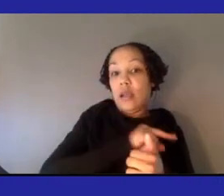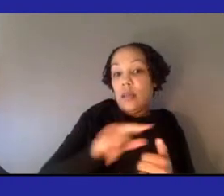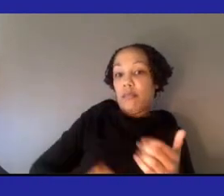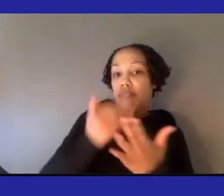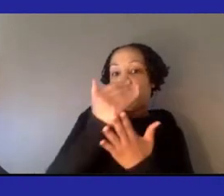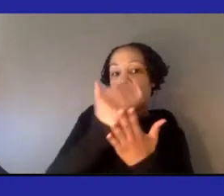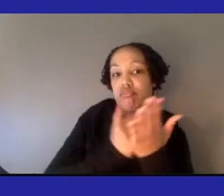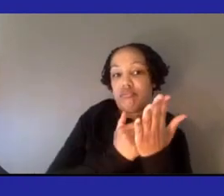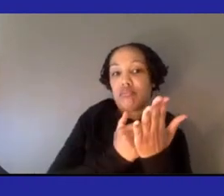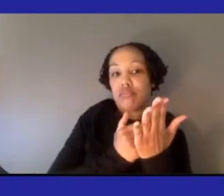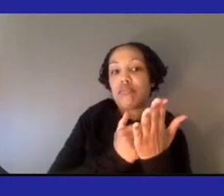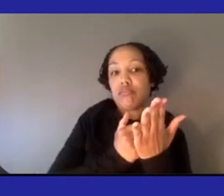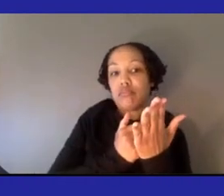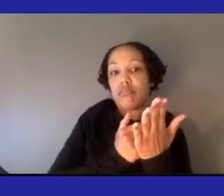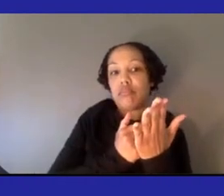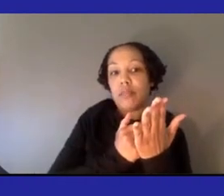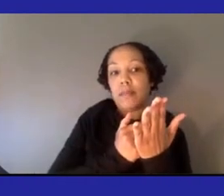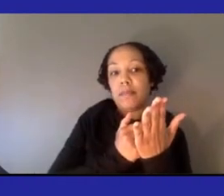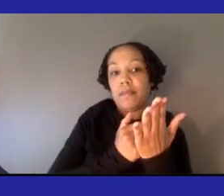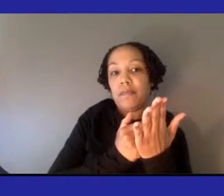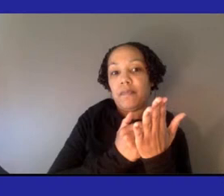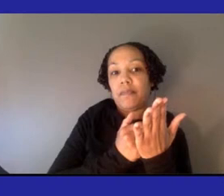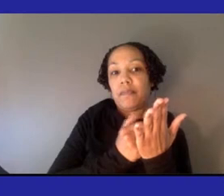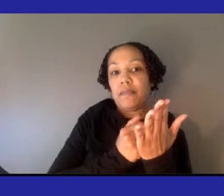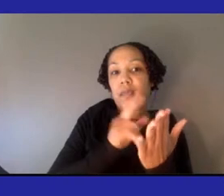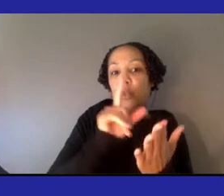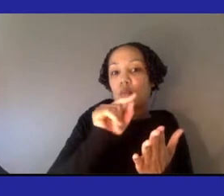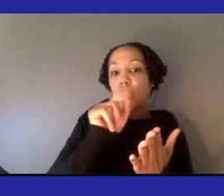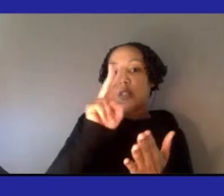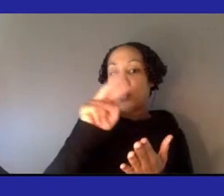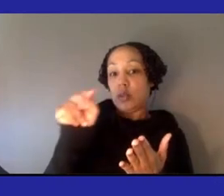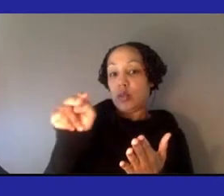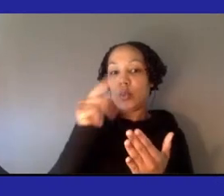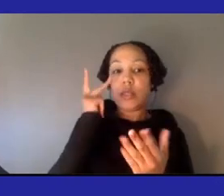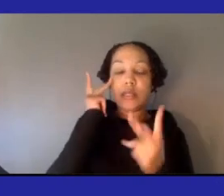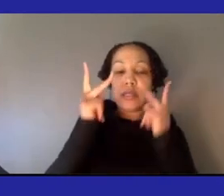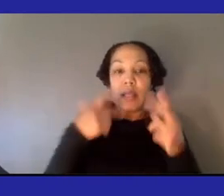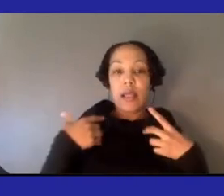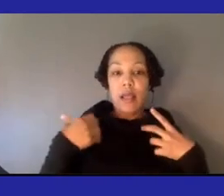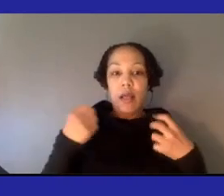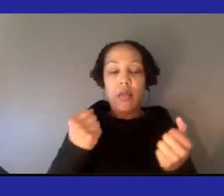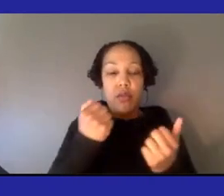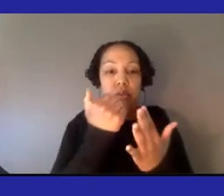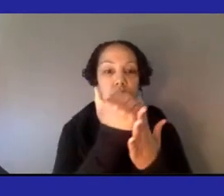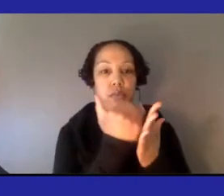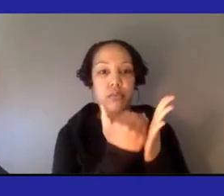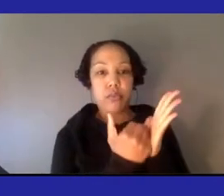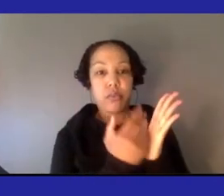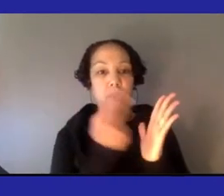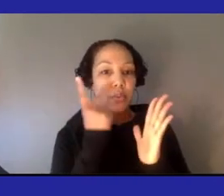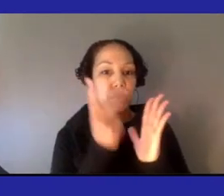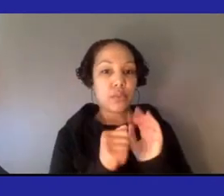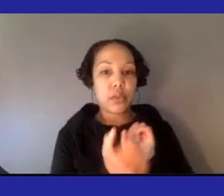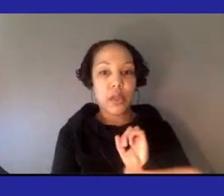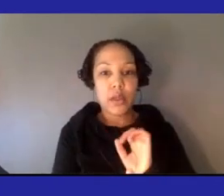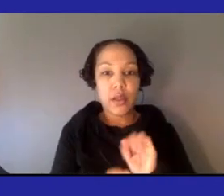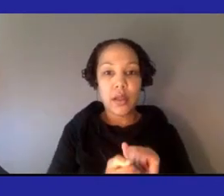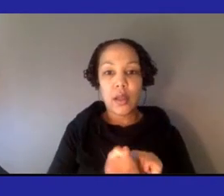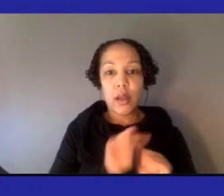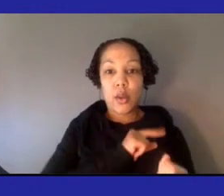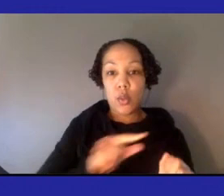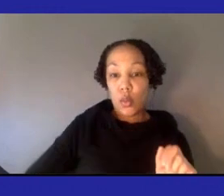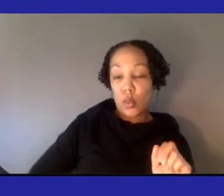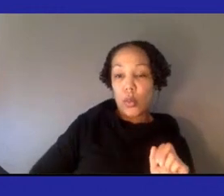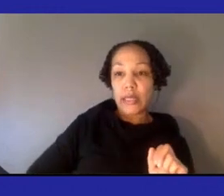the 2022 Community Health Needs Assessment that we conducted here, we found things like Queens residents share their top 4